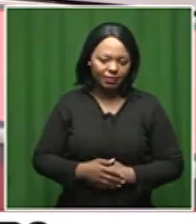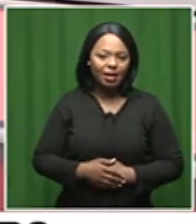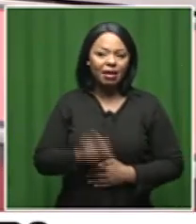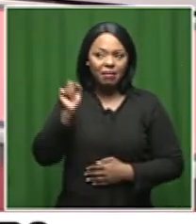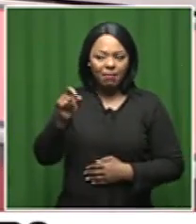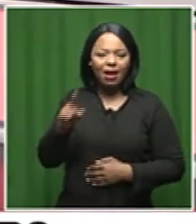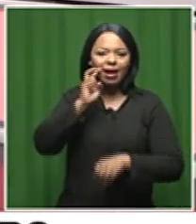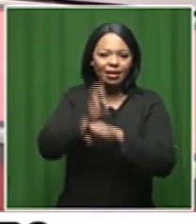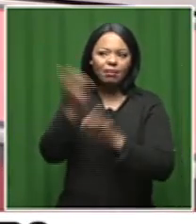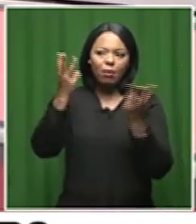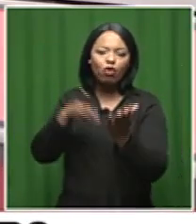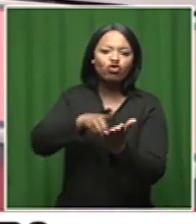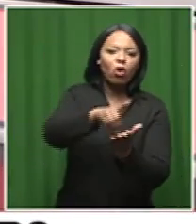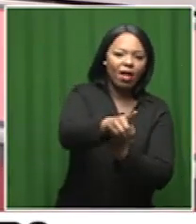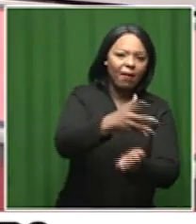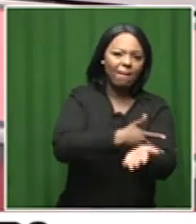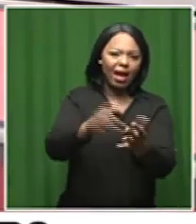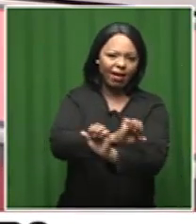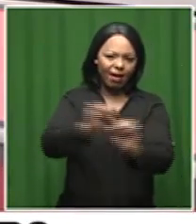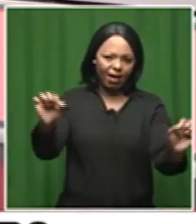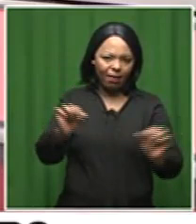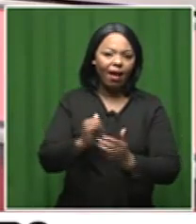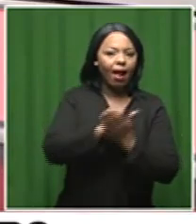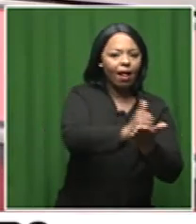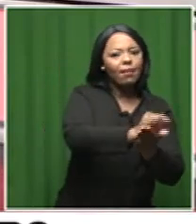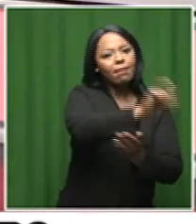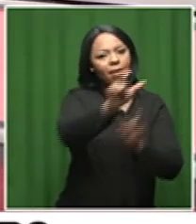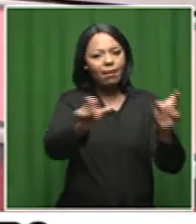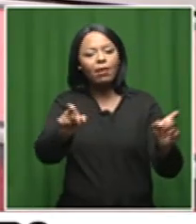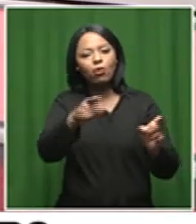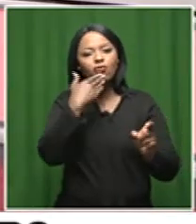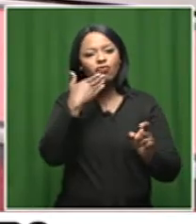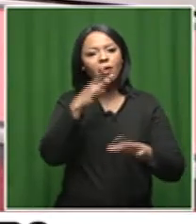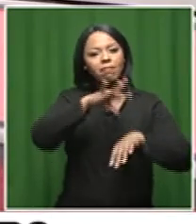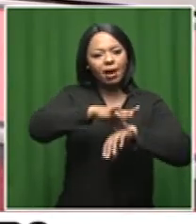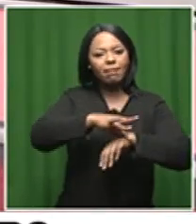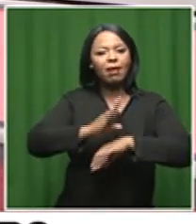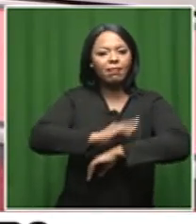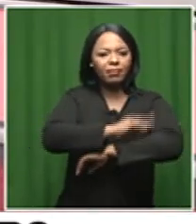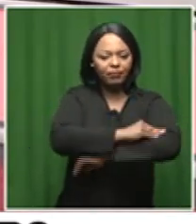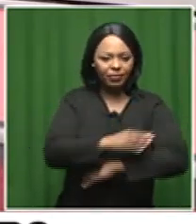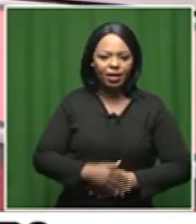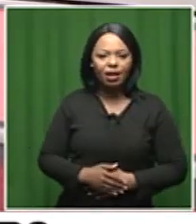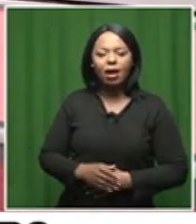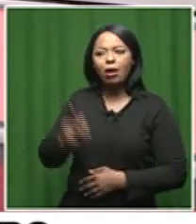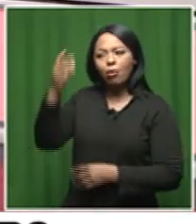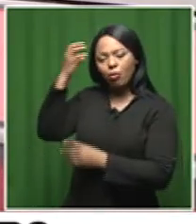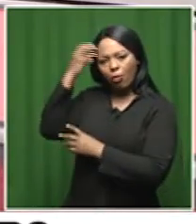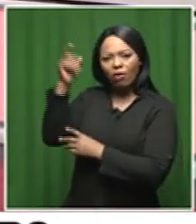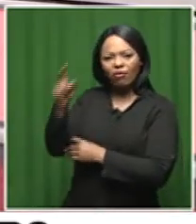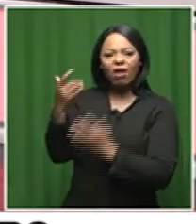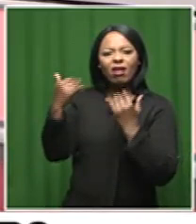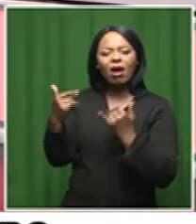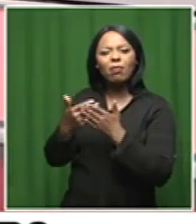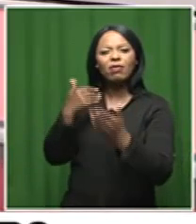donate blood. So we're going to continue this conversation, of course, with Professor Nicholas Novitsky, who is on the line now joining us. Prof, before you disconnected from us,